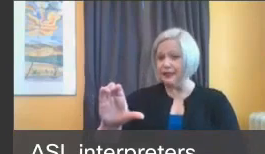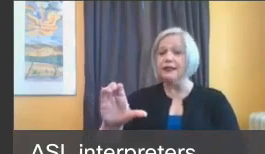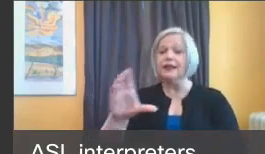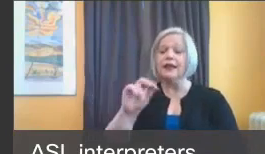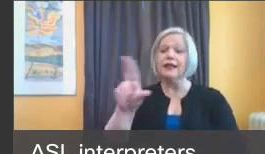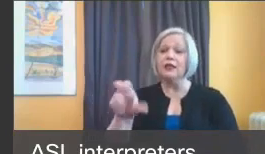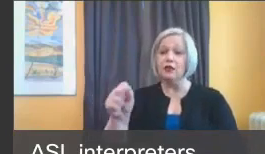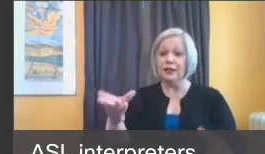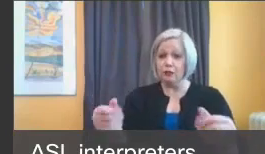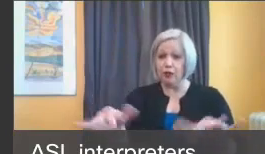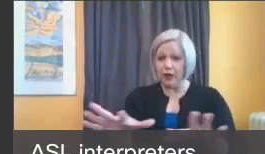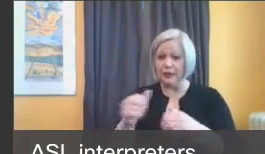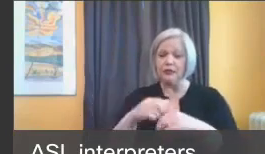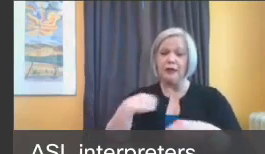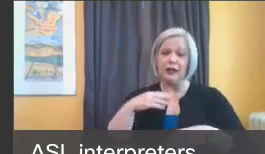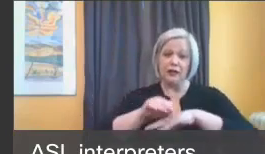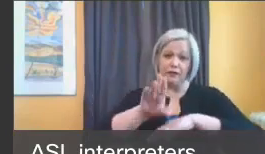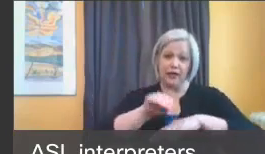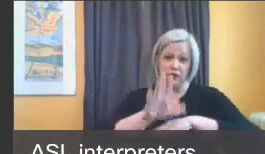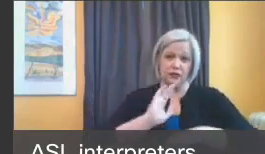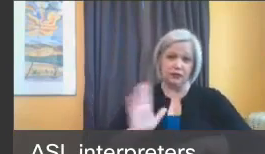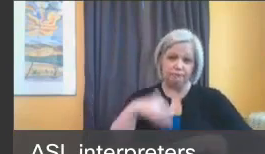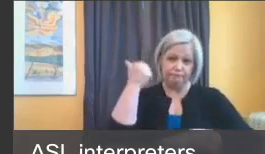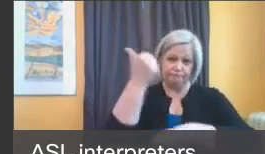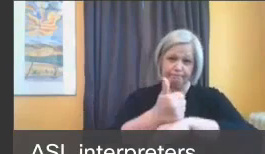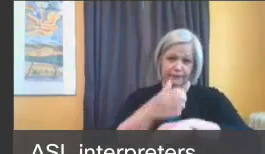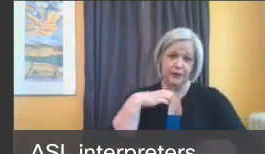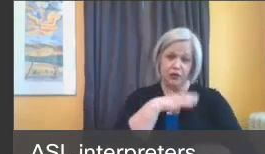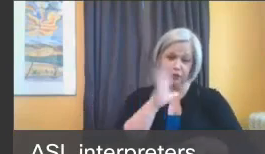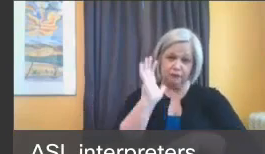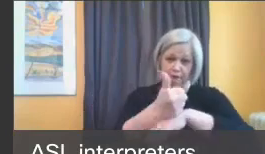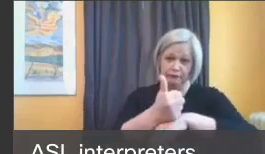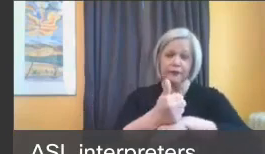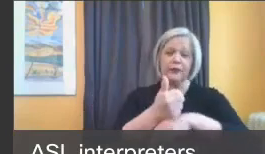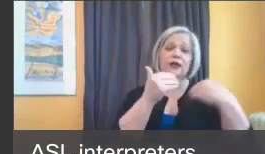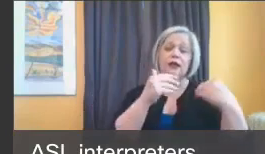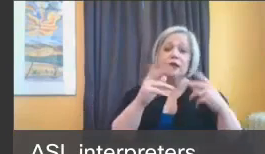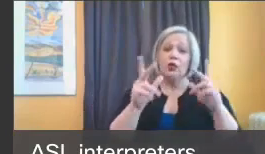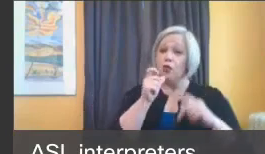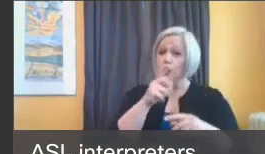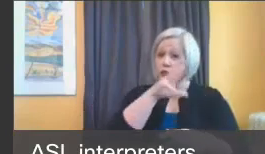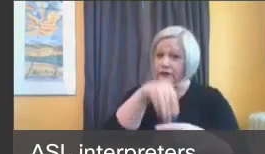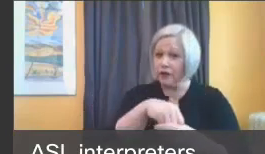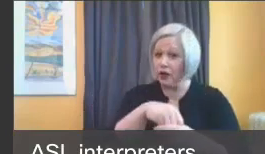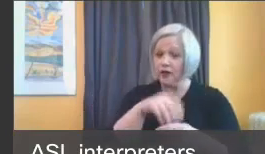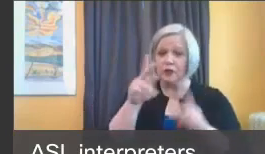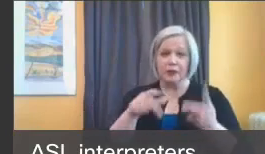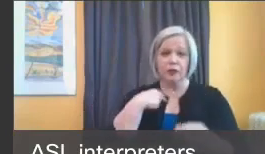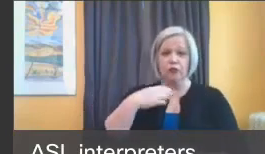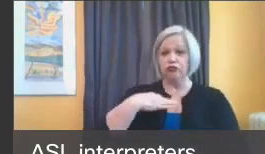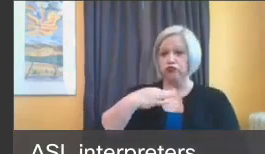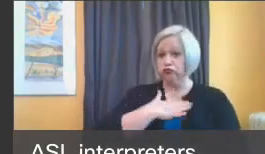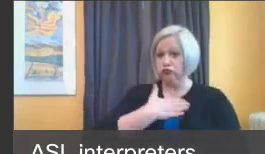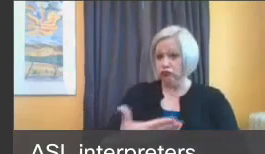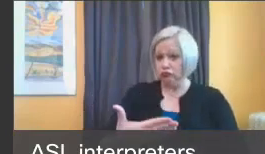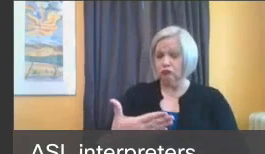U.S. territories, an advisory committee to the commission has been established, and they are made up of responsible persons who serve without compensation to